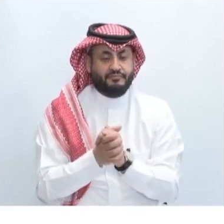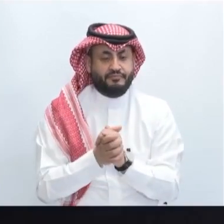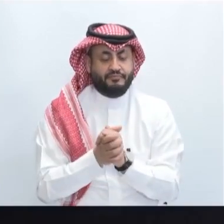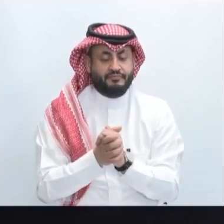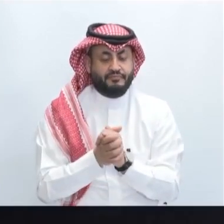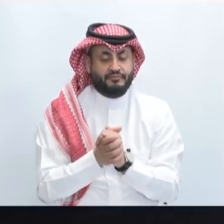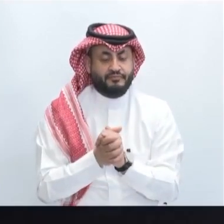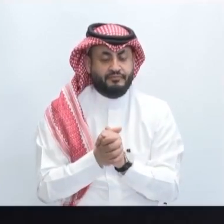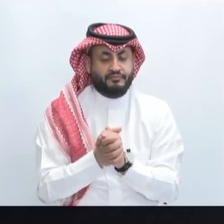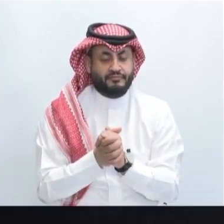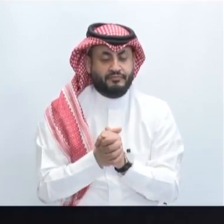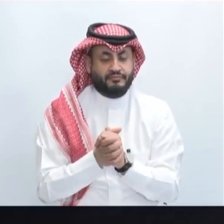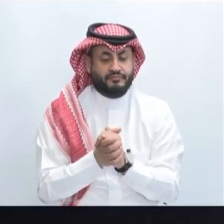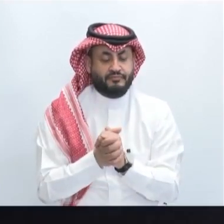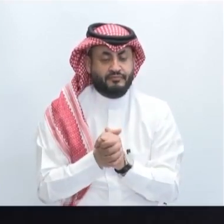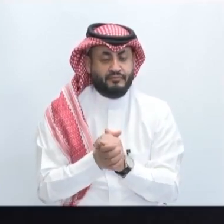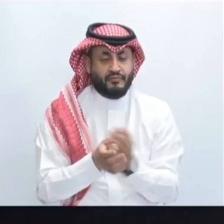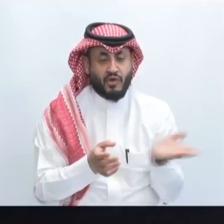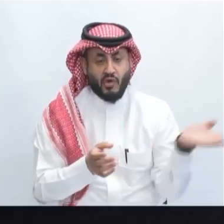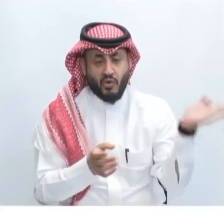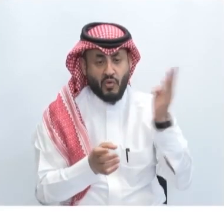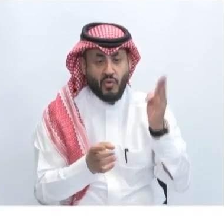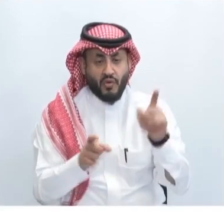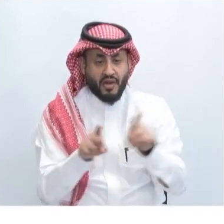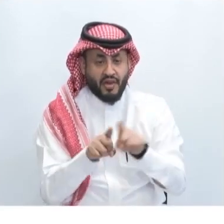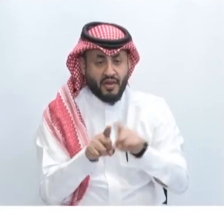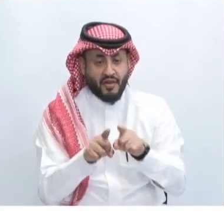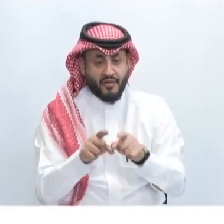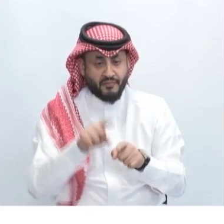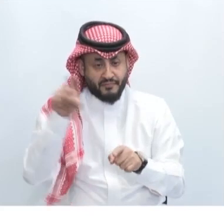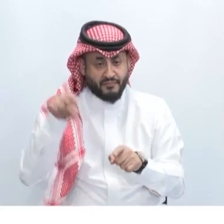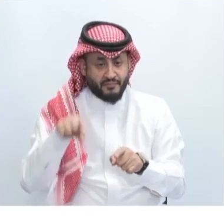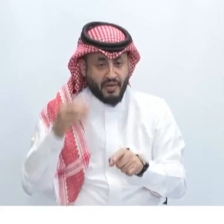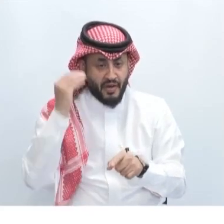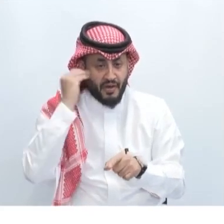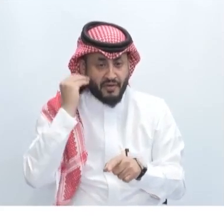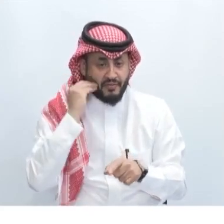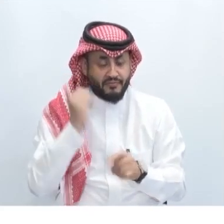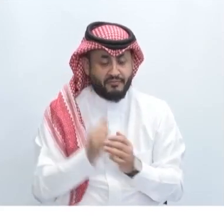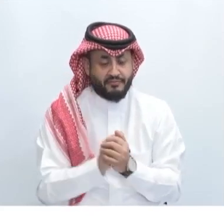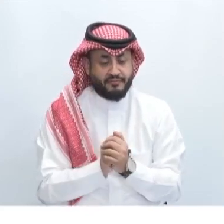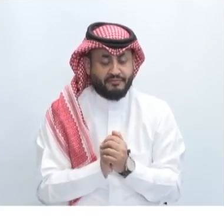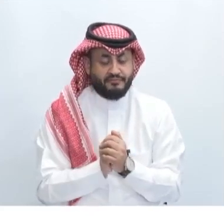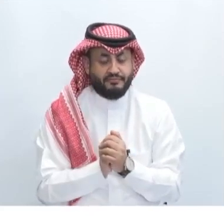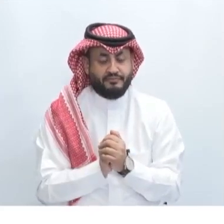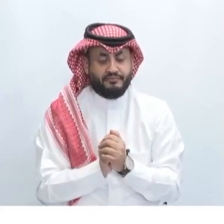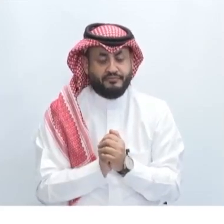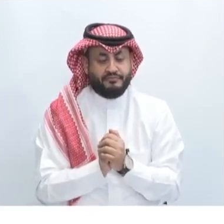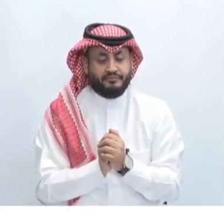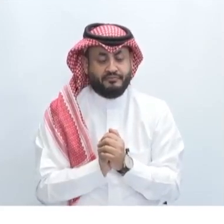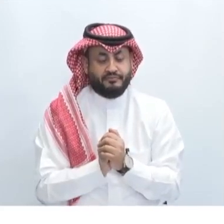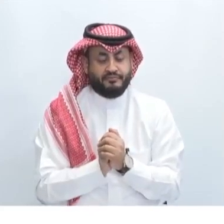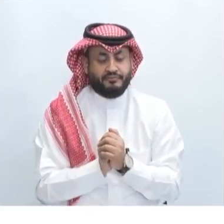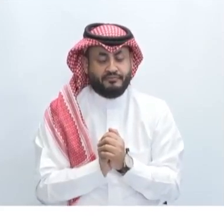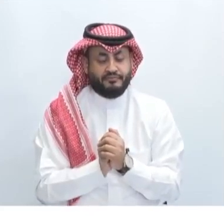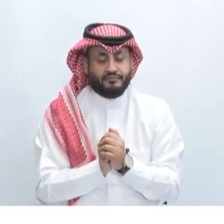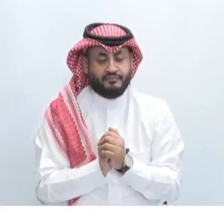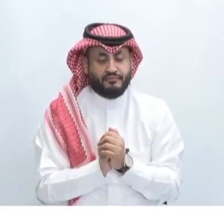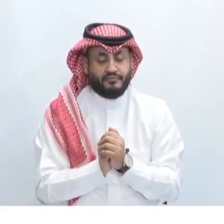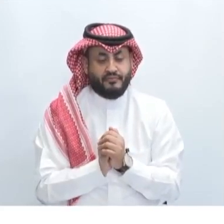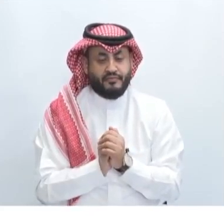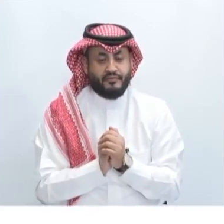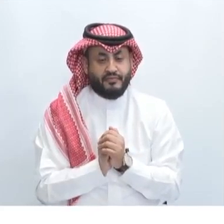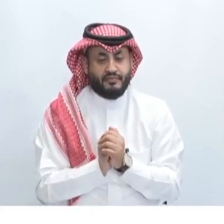Let's read this. Let's ask her. Let's ask